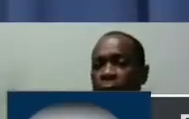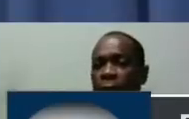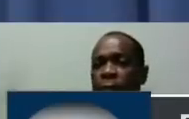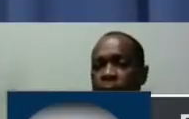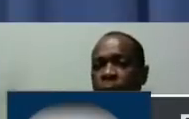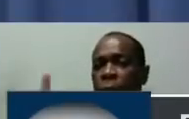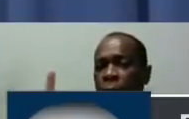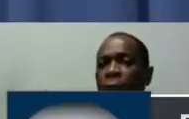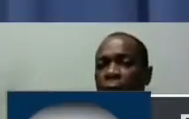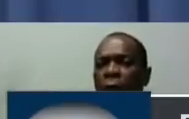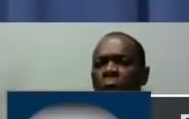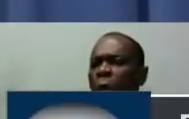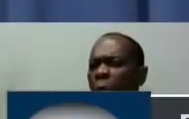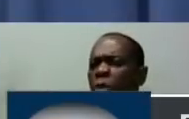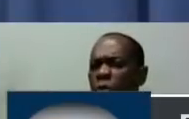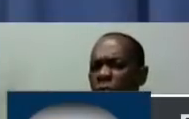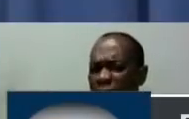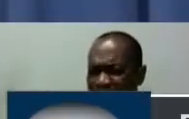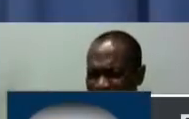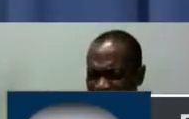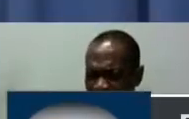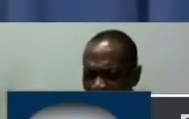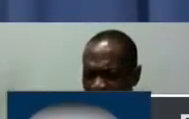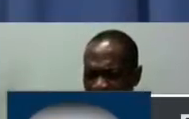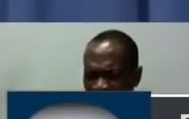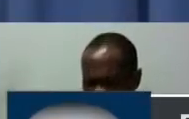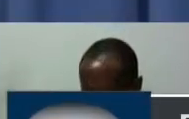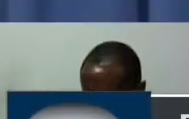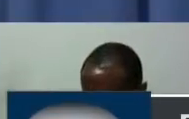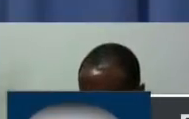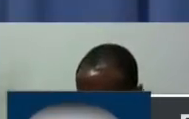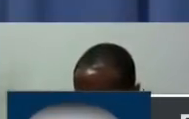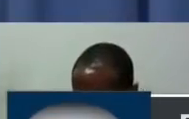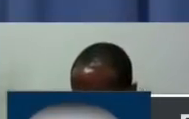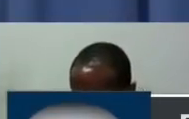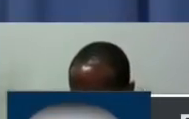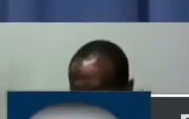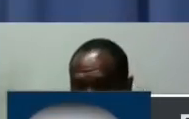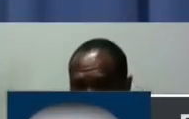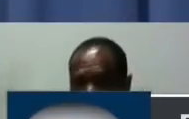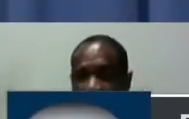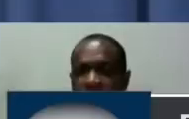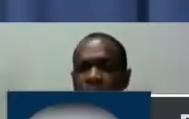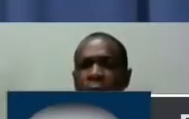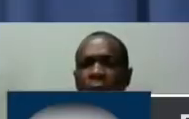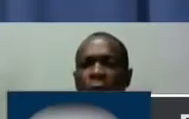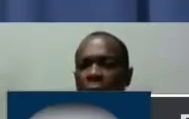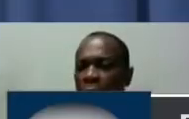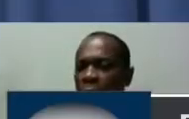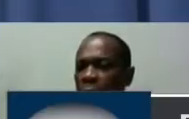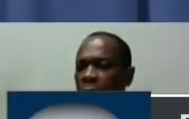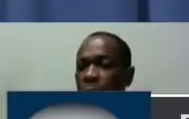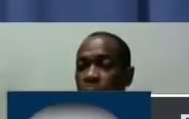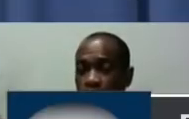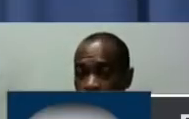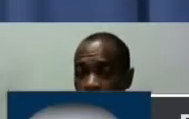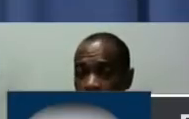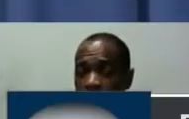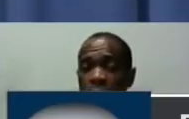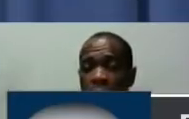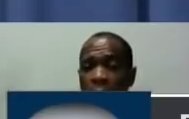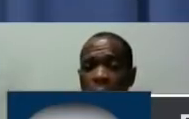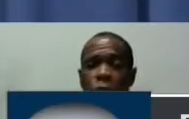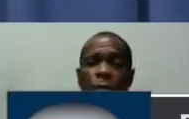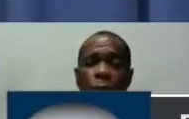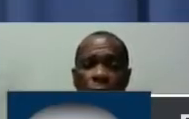chemical composition of the non-vaccine components. There's something called a buffer, which maintains the pH and the alkalinity